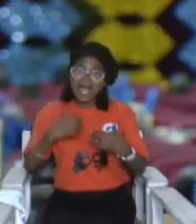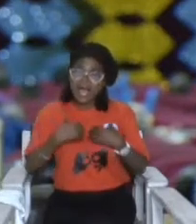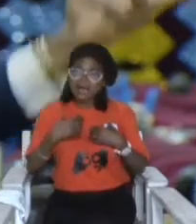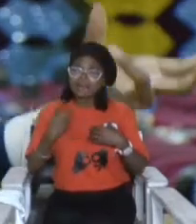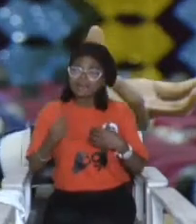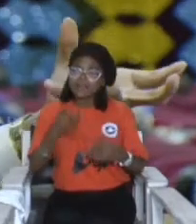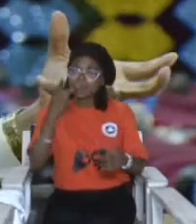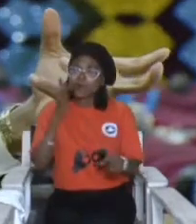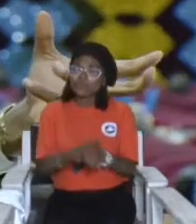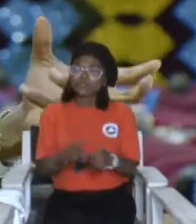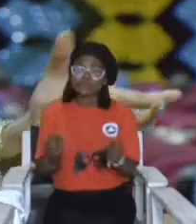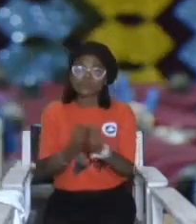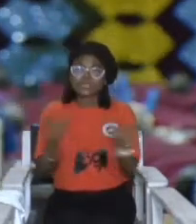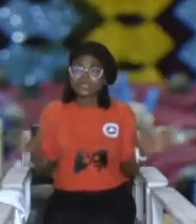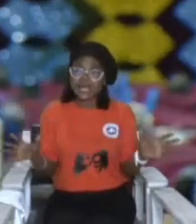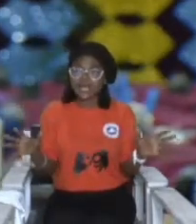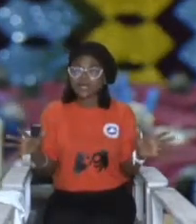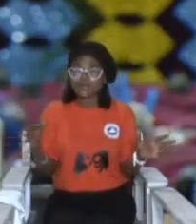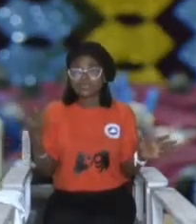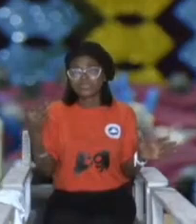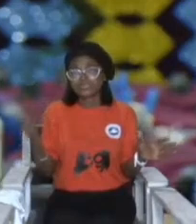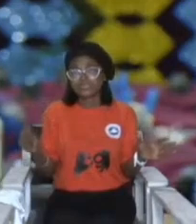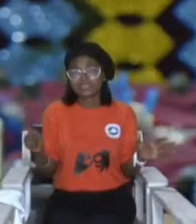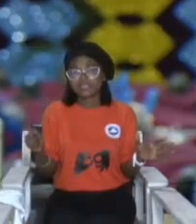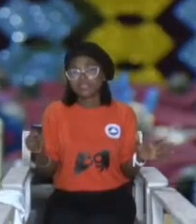without the rod and the fire.